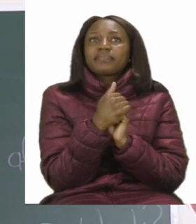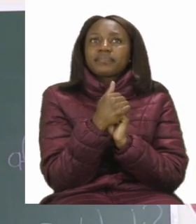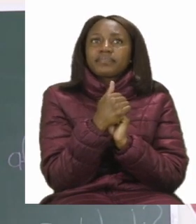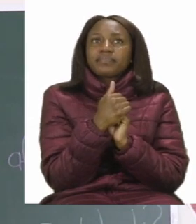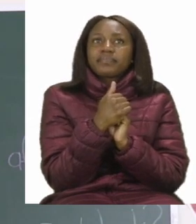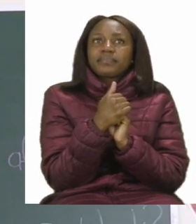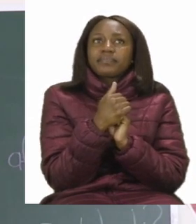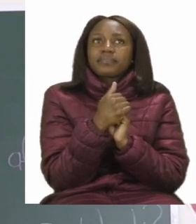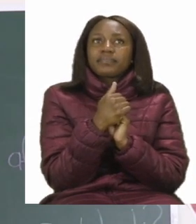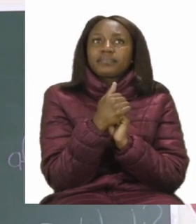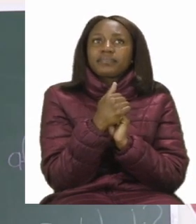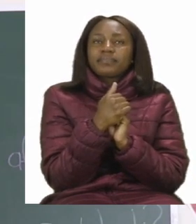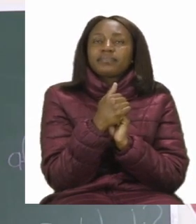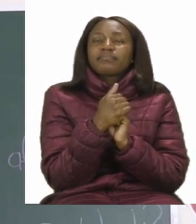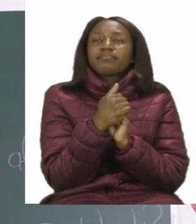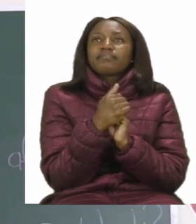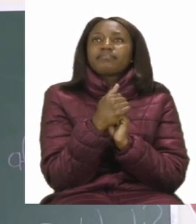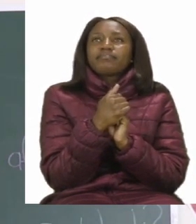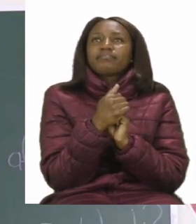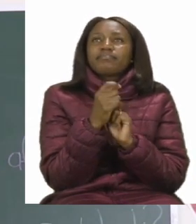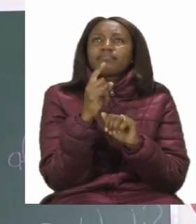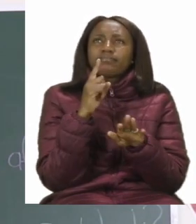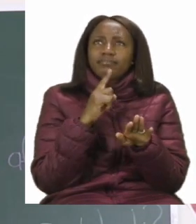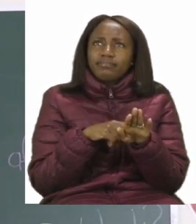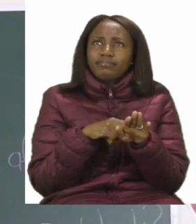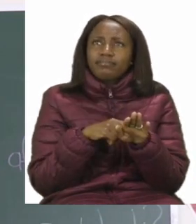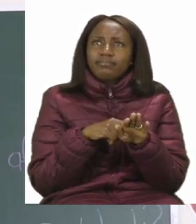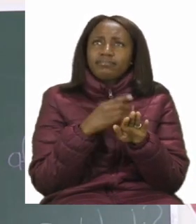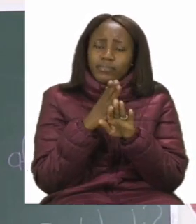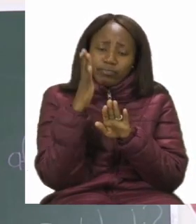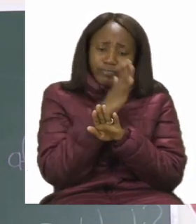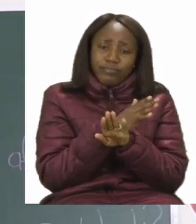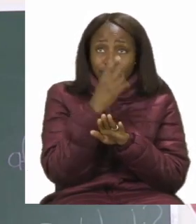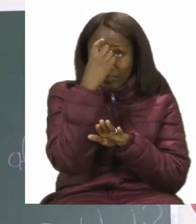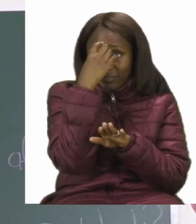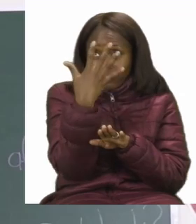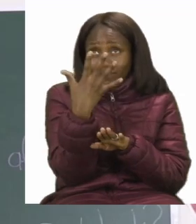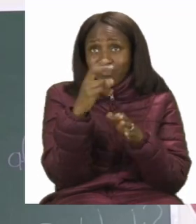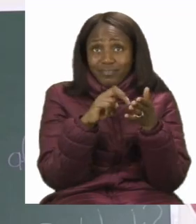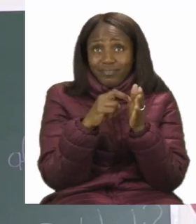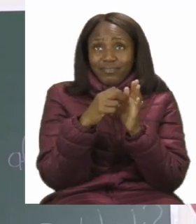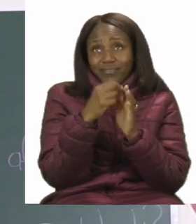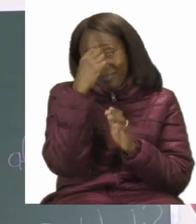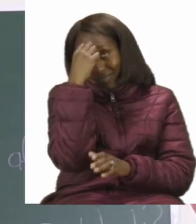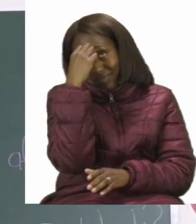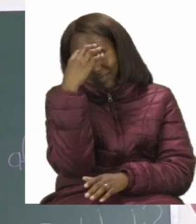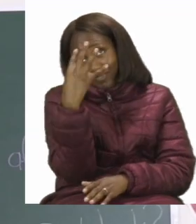So 1 hour before 5 o'clock will then be